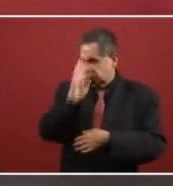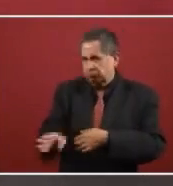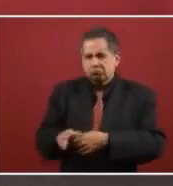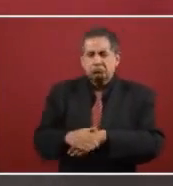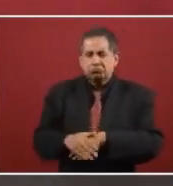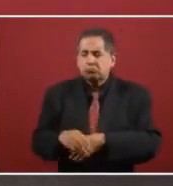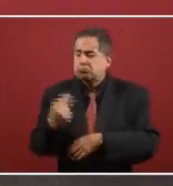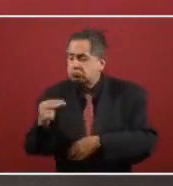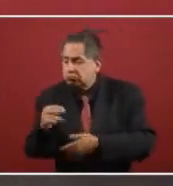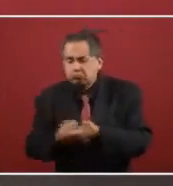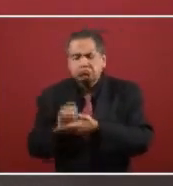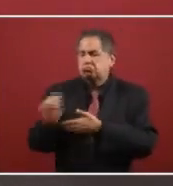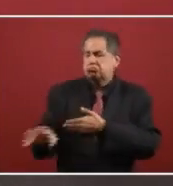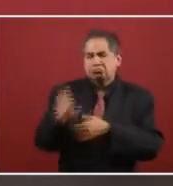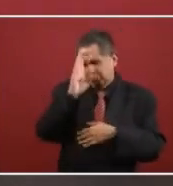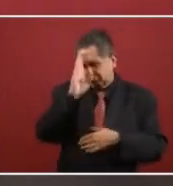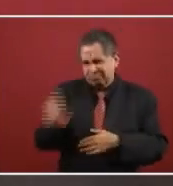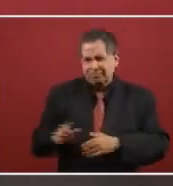In order to,